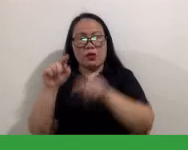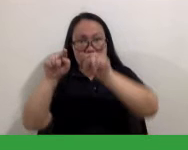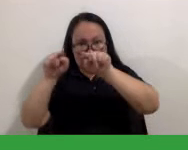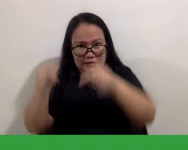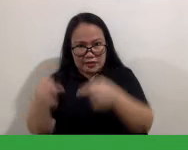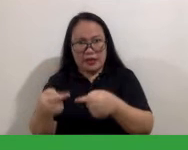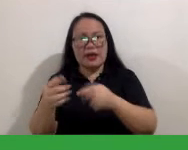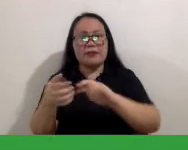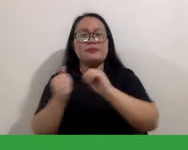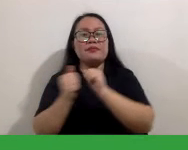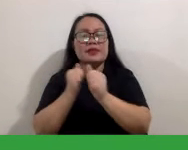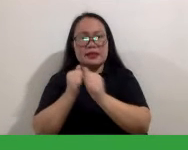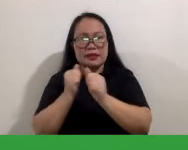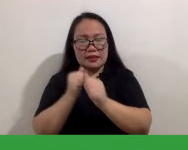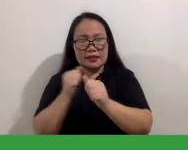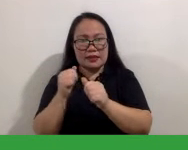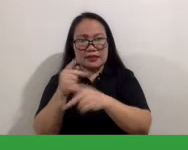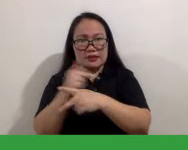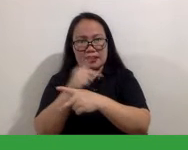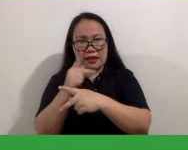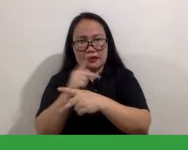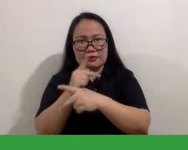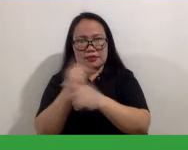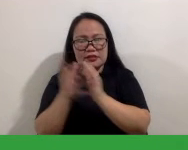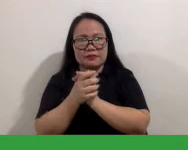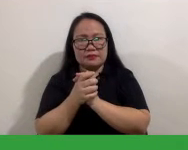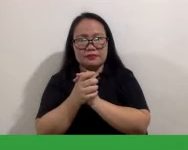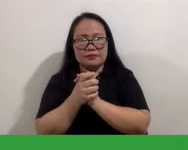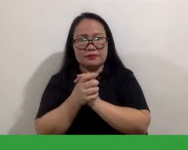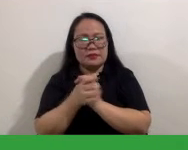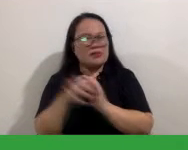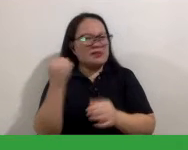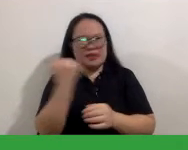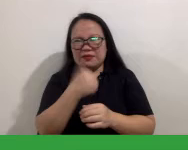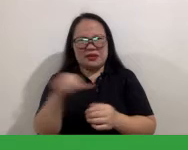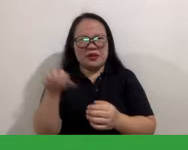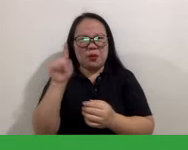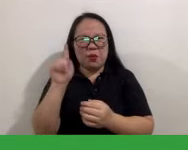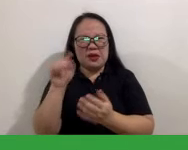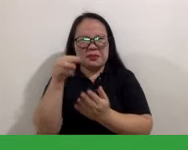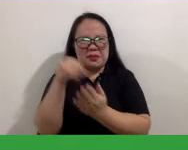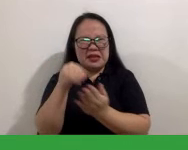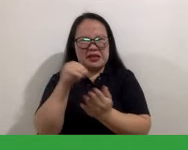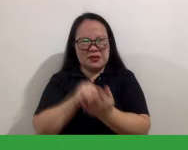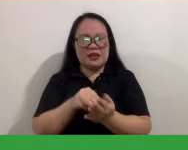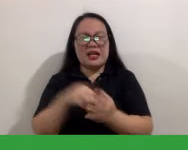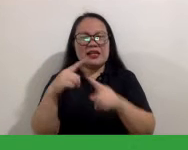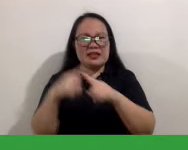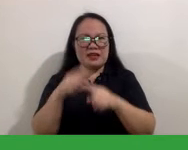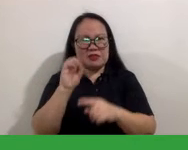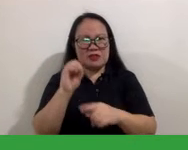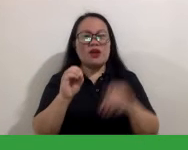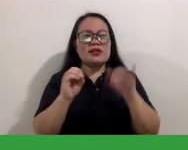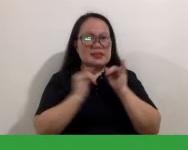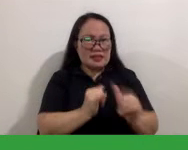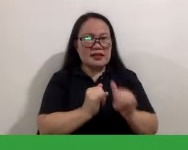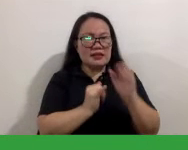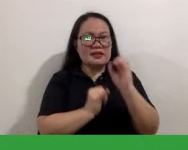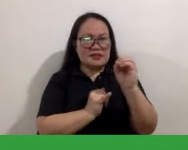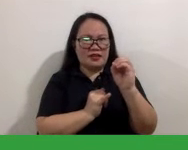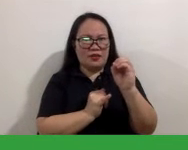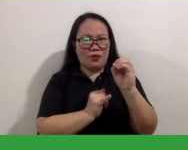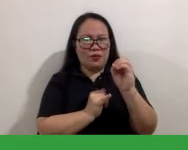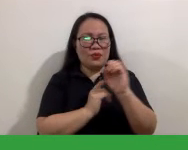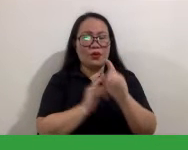0 o ginamit natin ang 0 as one of the factors, kahit malaking number pa yan, ang resulting